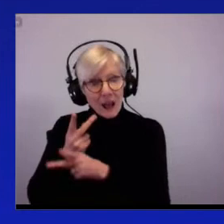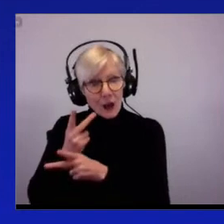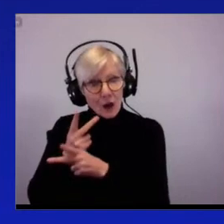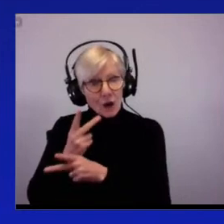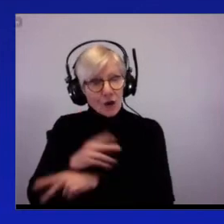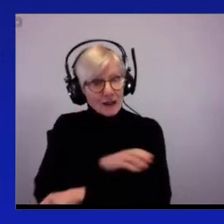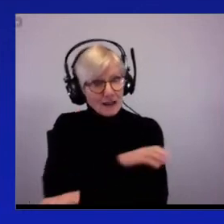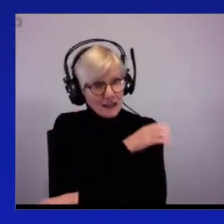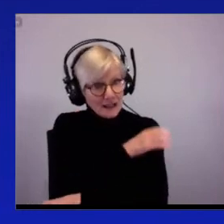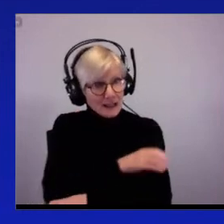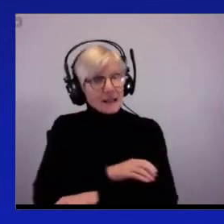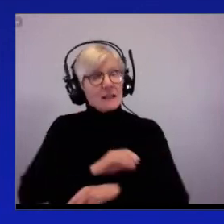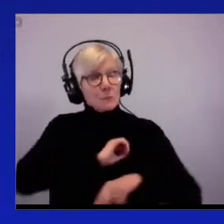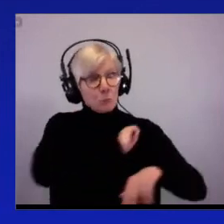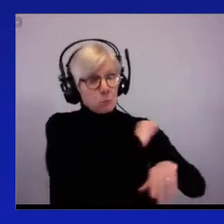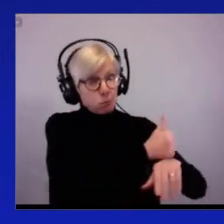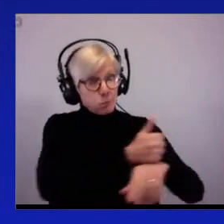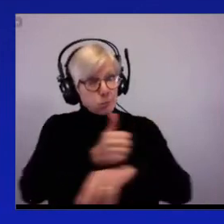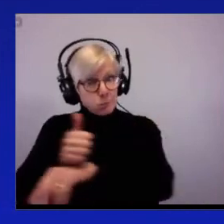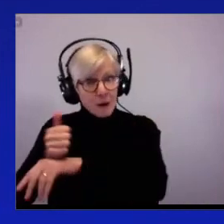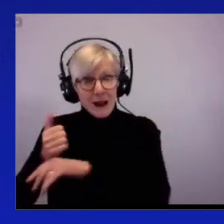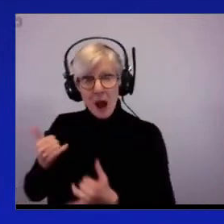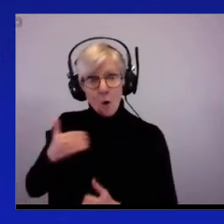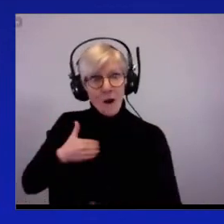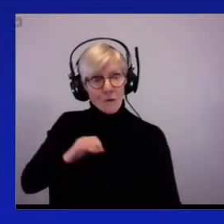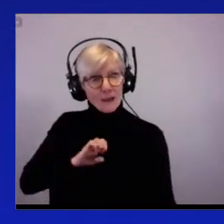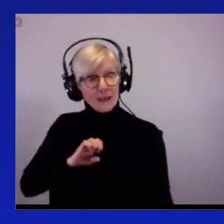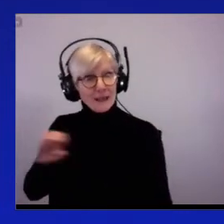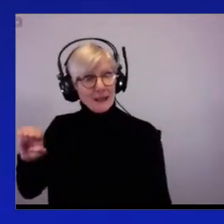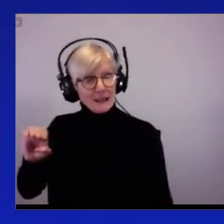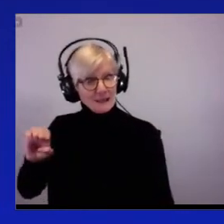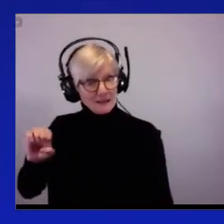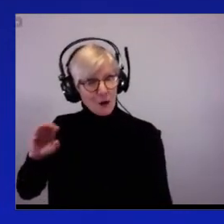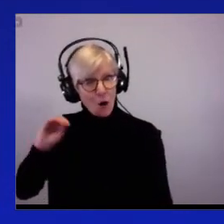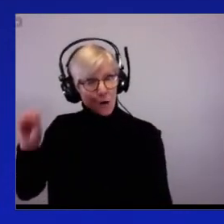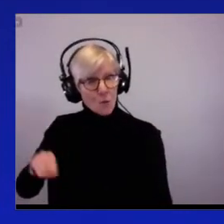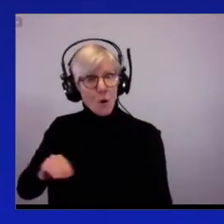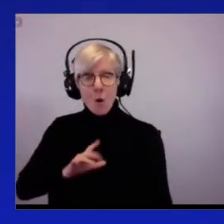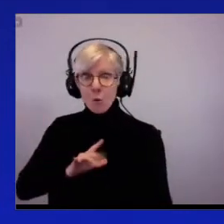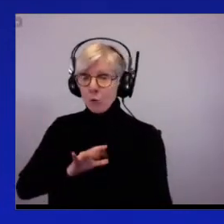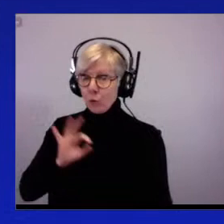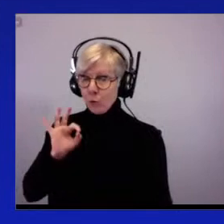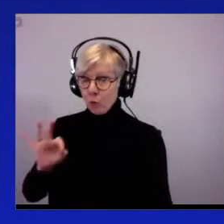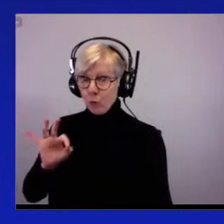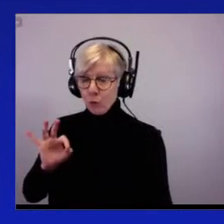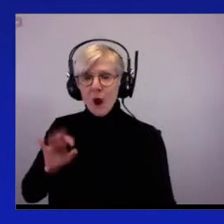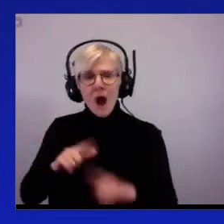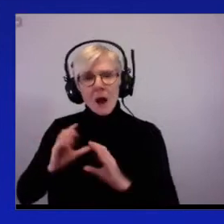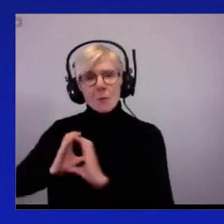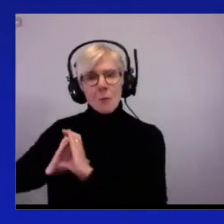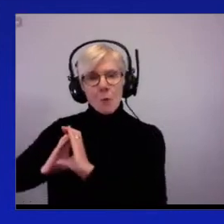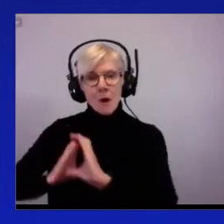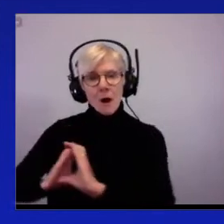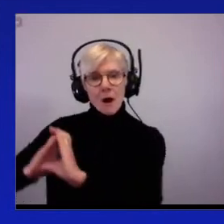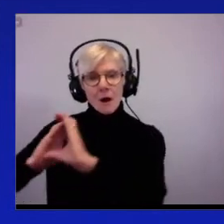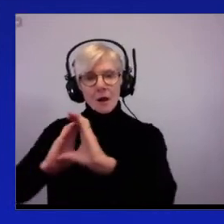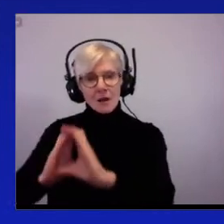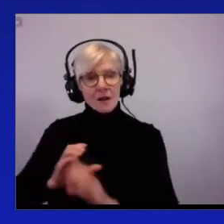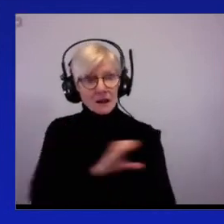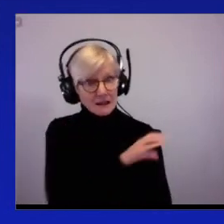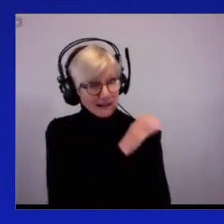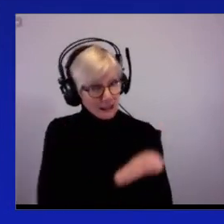And I'm very grateful to see that there's one in the East End and in other locations. I know that you also have the mobile clinic, and I know that some